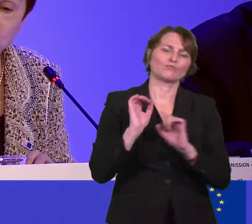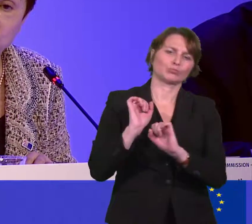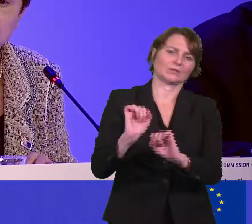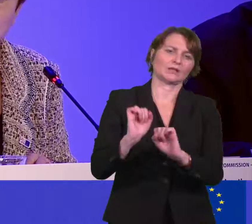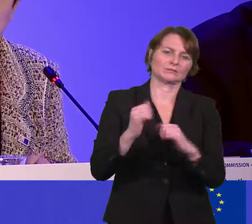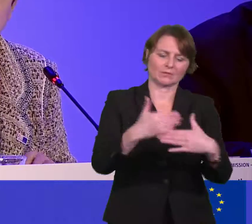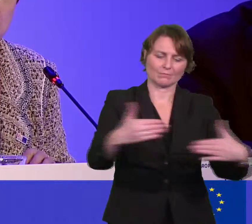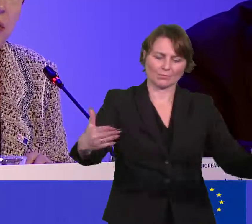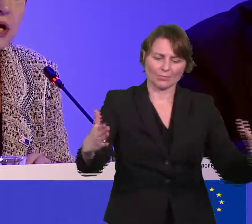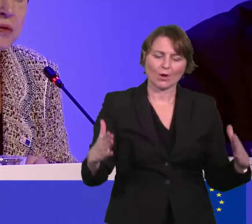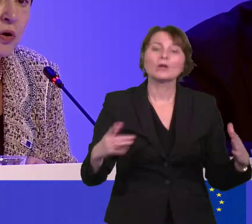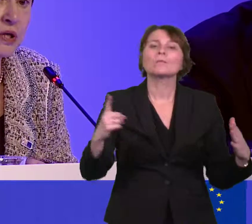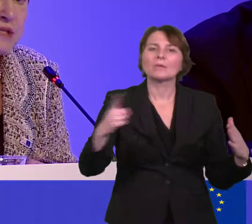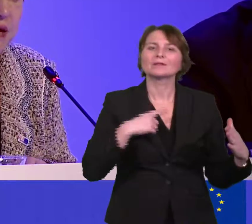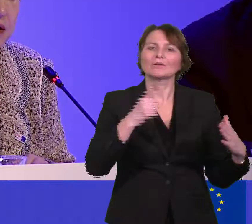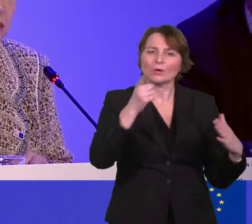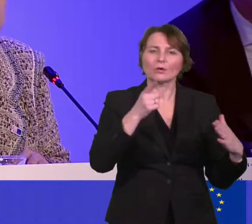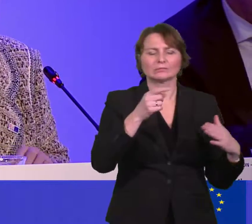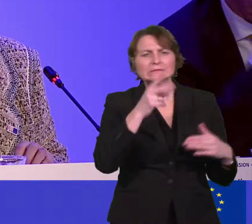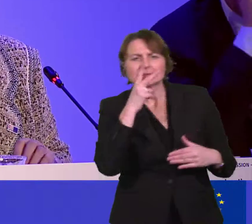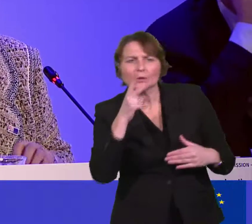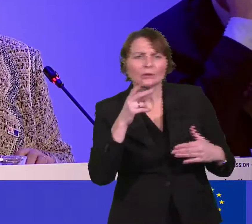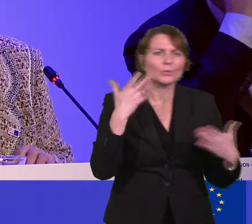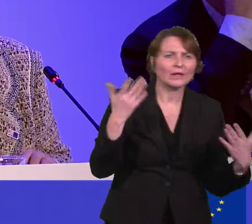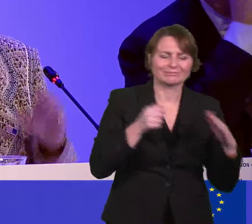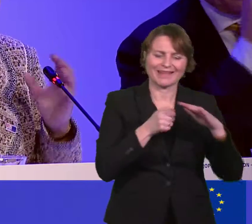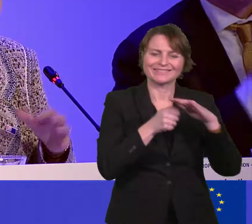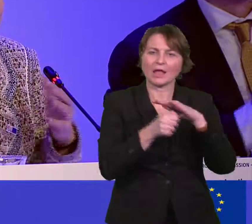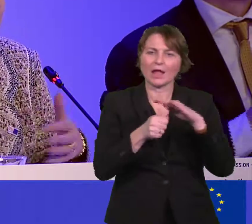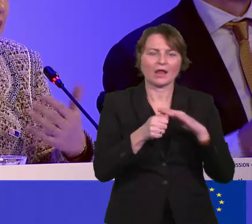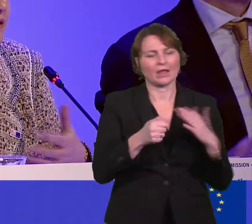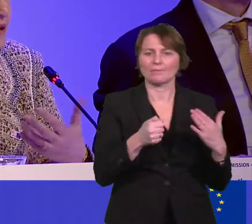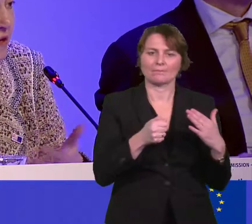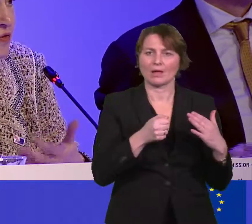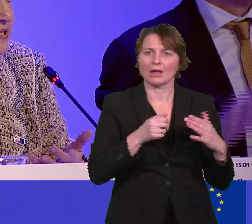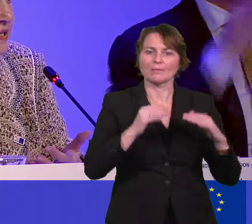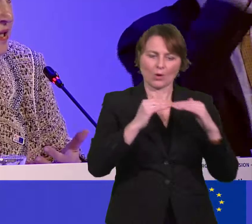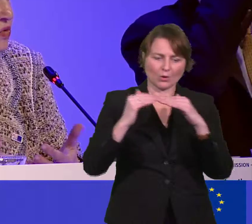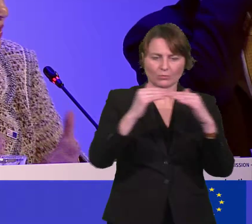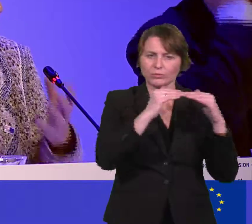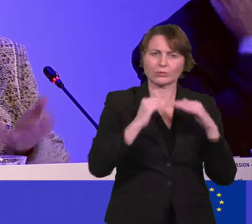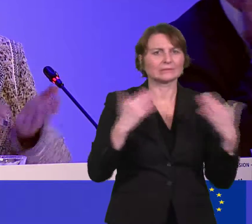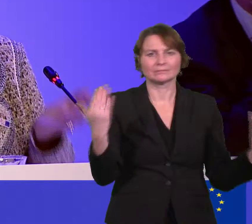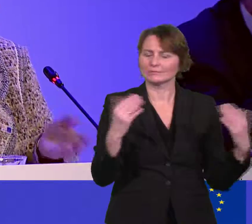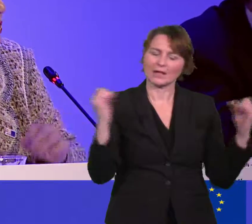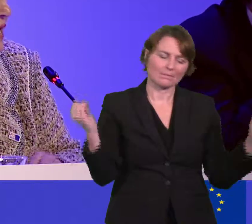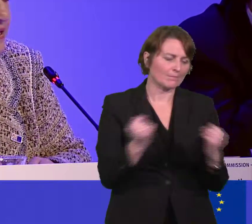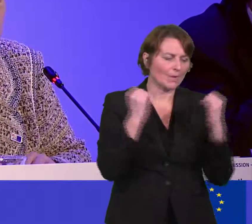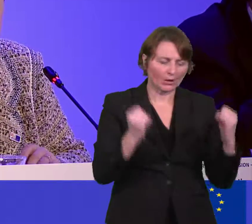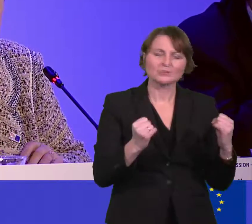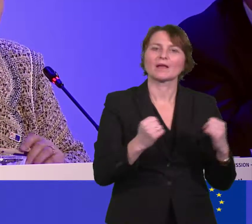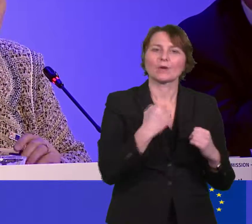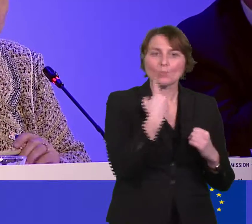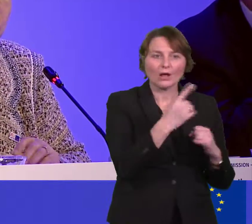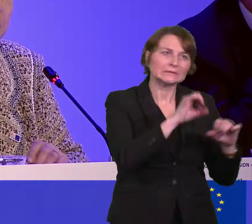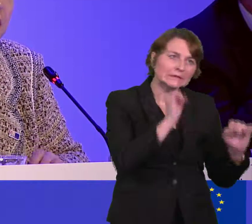across the European Union in a more harmonious manner. We simply cannot have 28 different systems. We have to harmonize